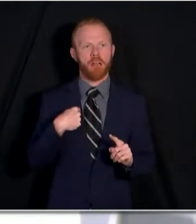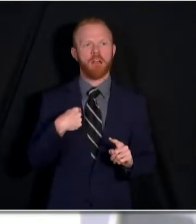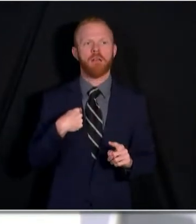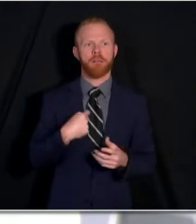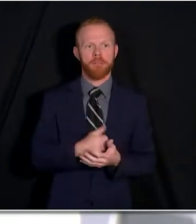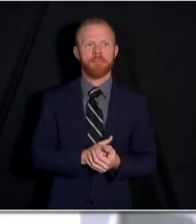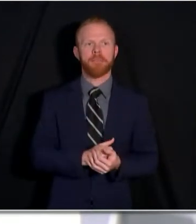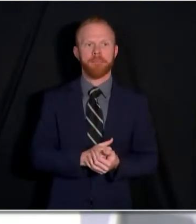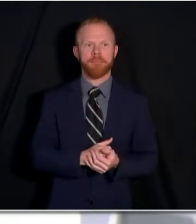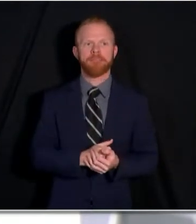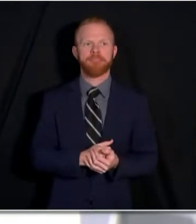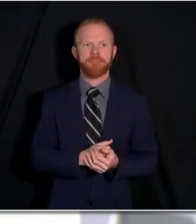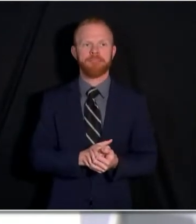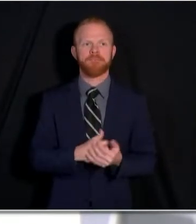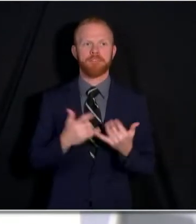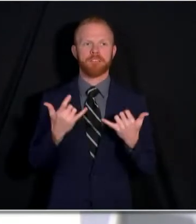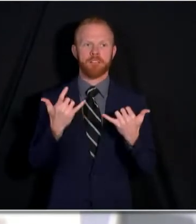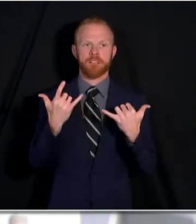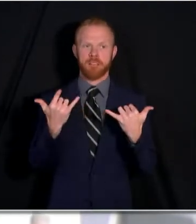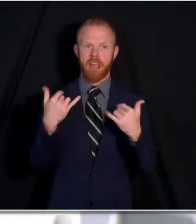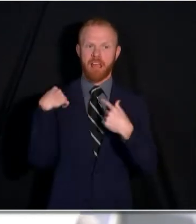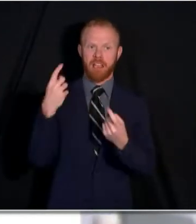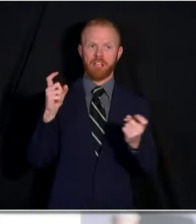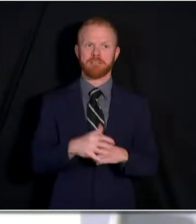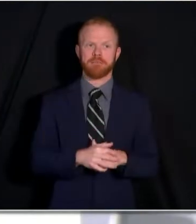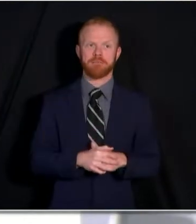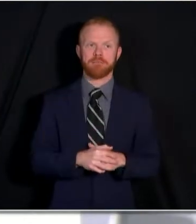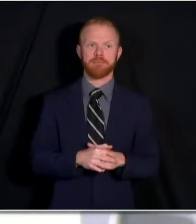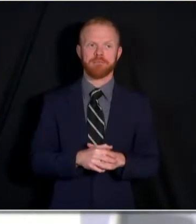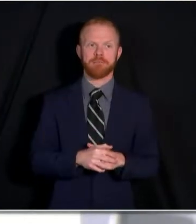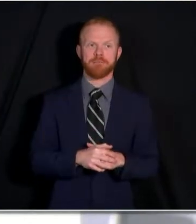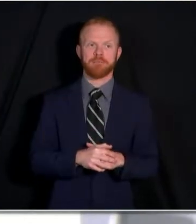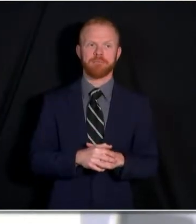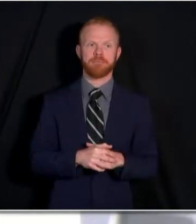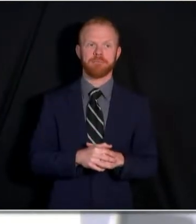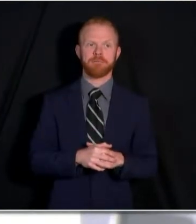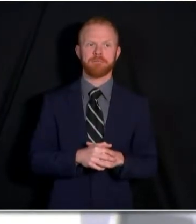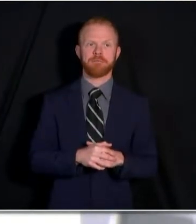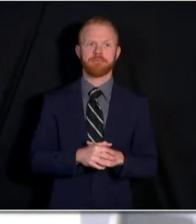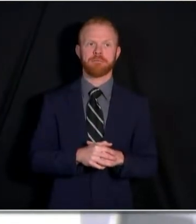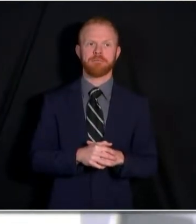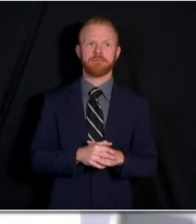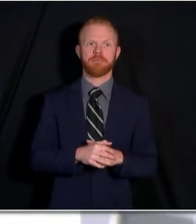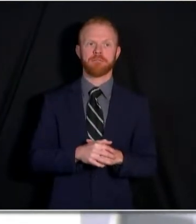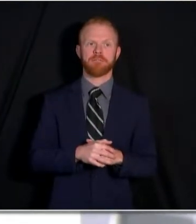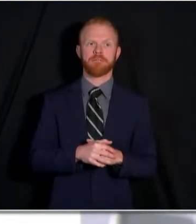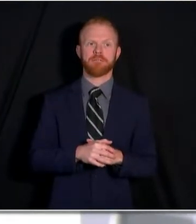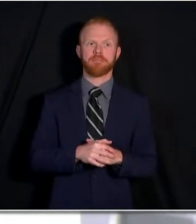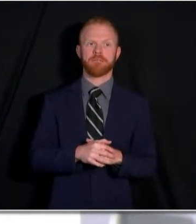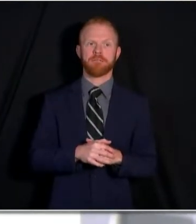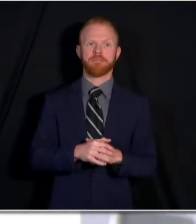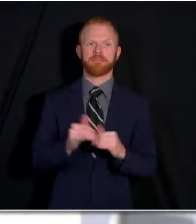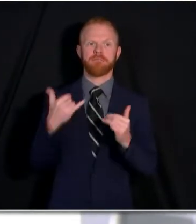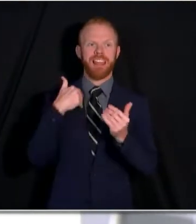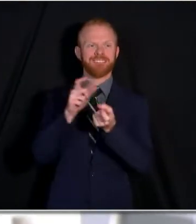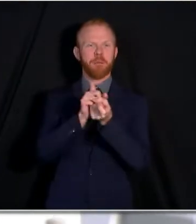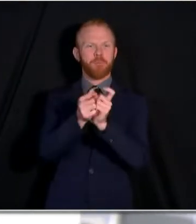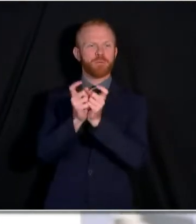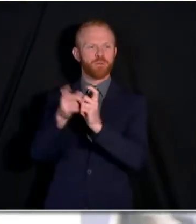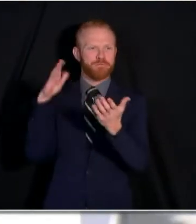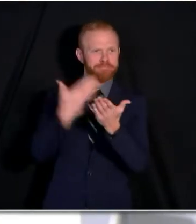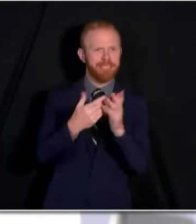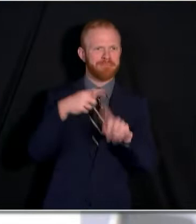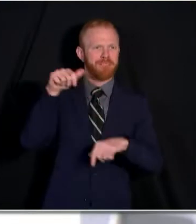with considerations in mind of the variants. Just a brief update on the variants. We have 189 UK variants that